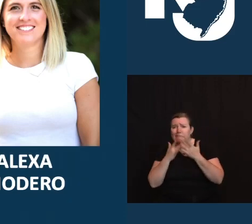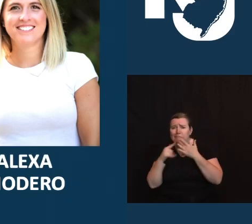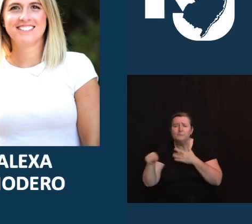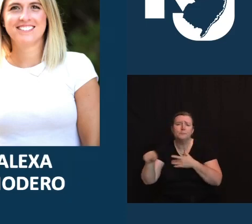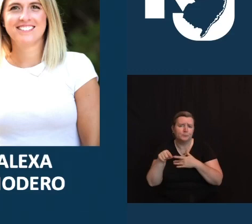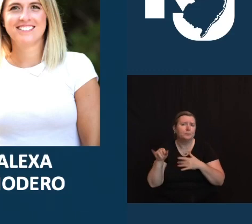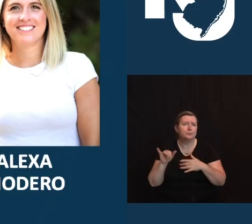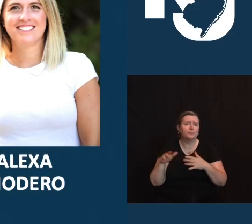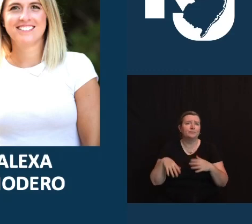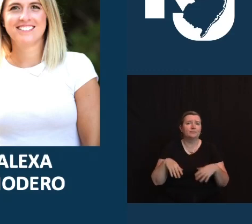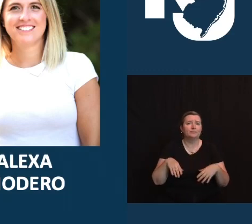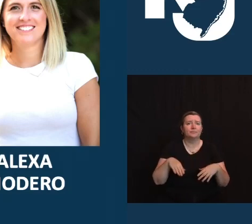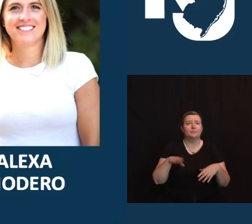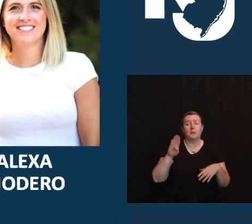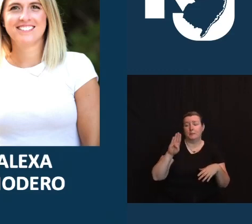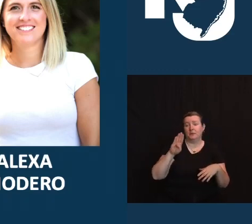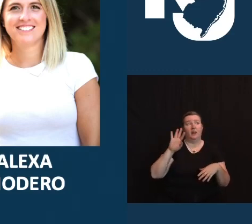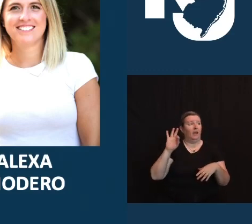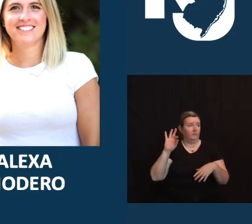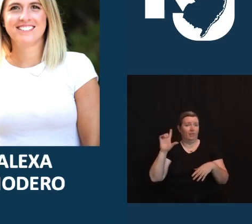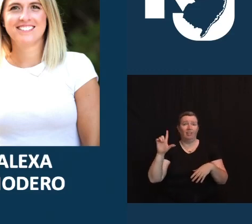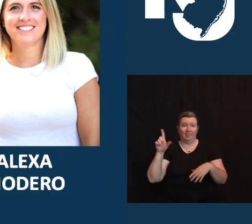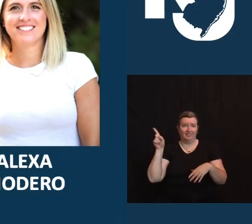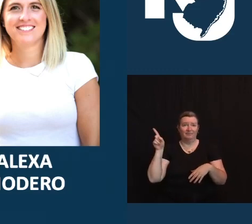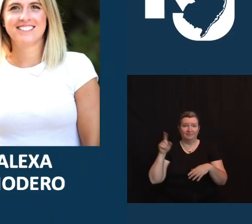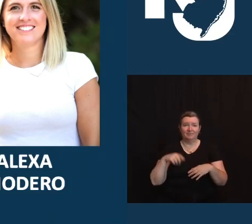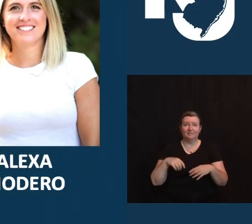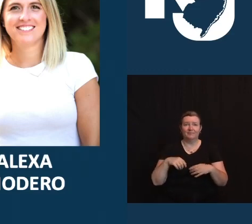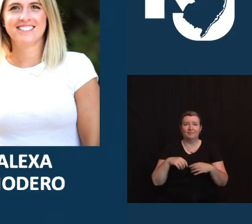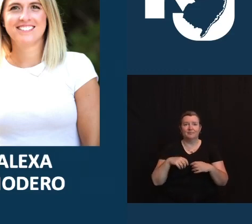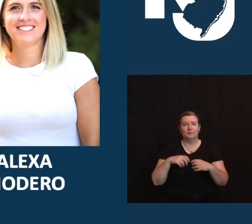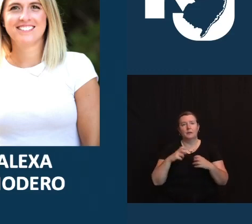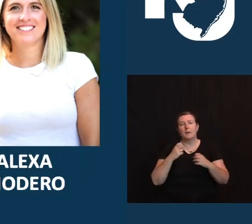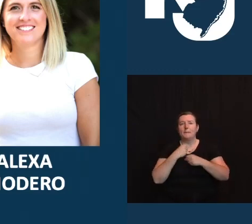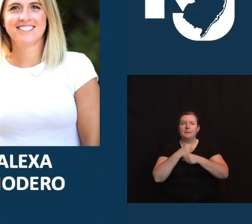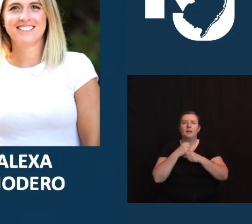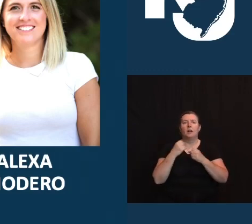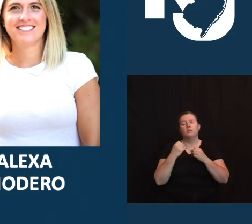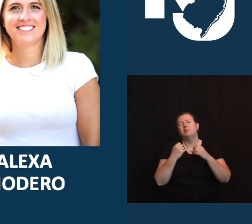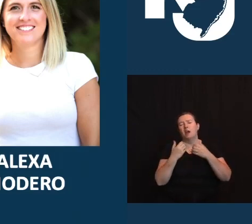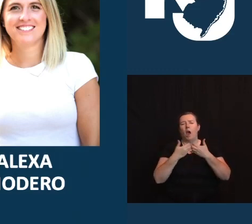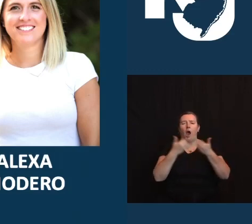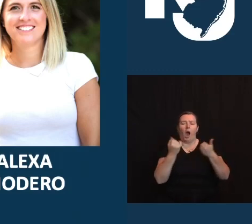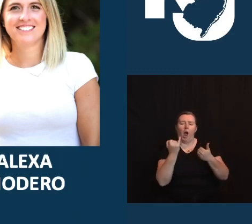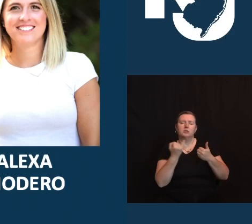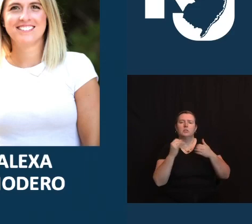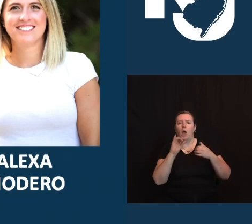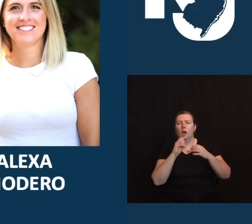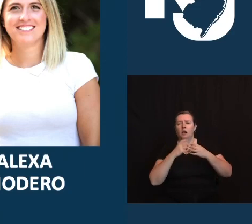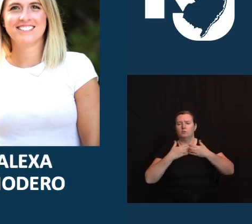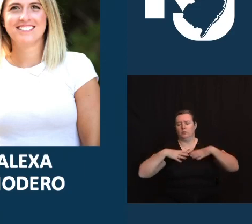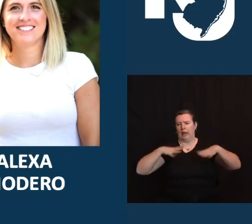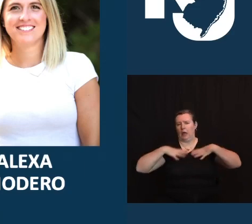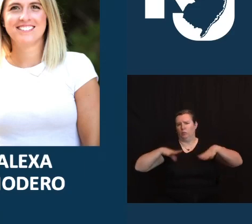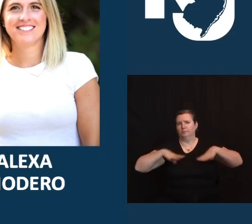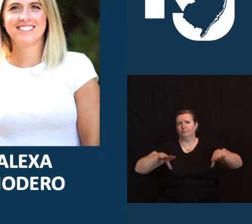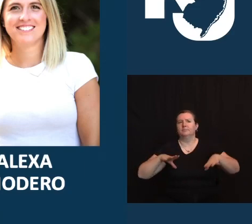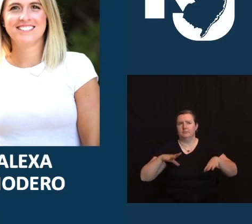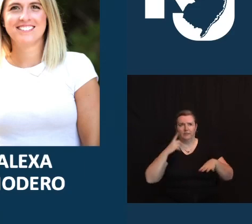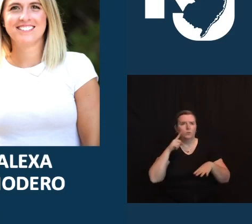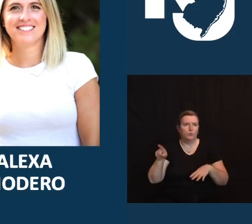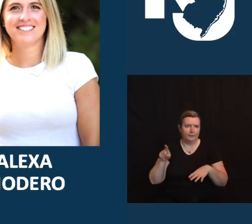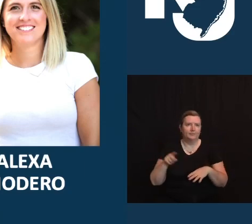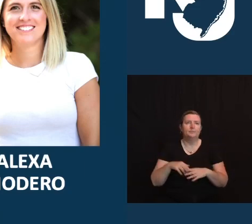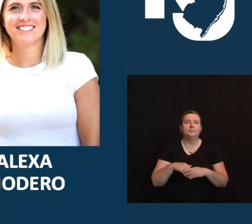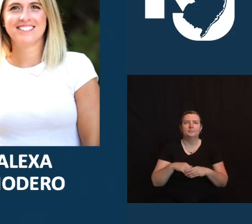is also providing isolation gowns for the Department of Military and Veteran Affairs. And the guy to my left will remind us that